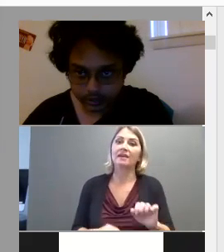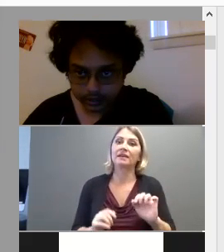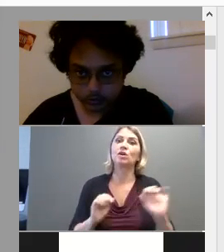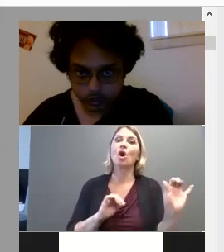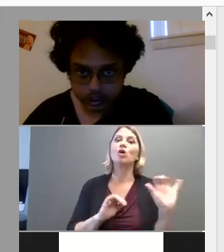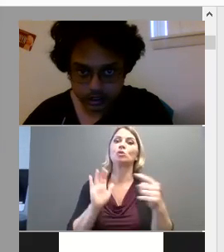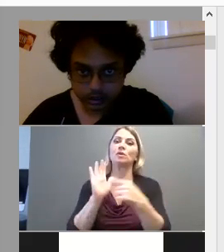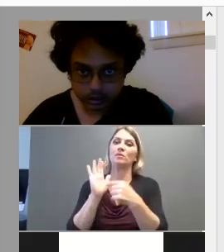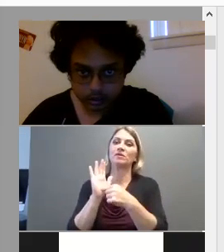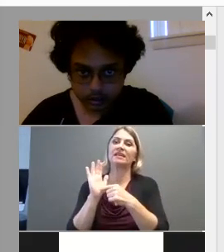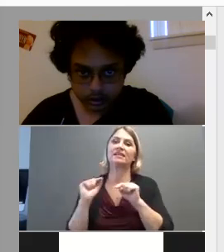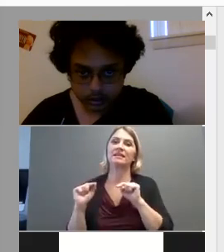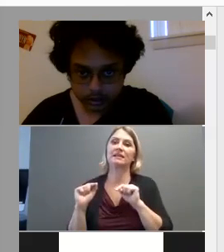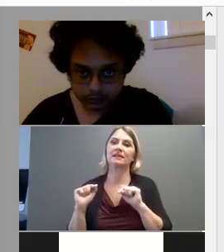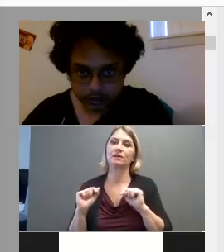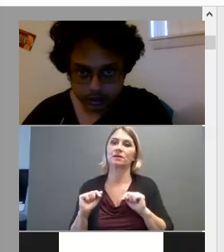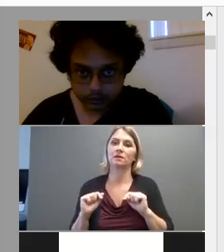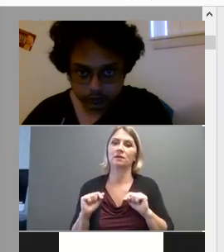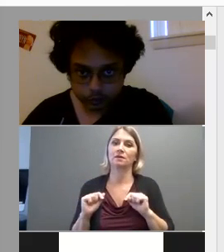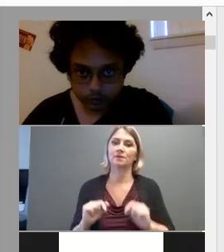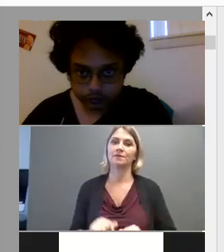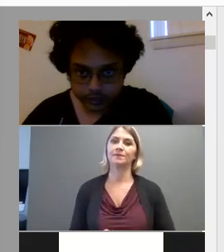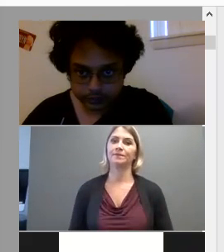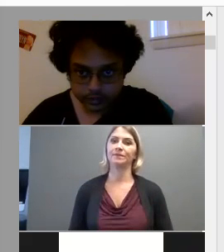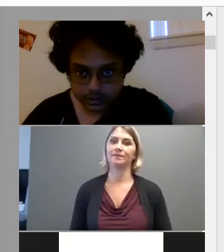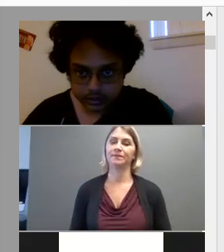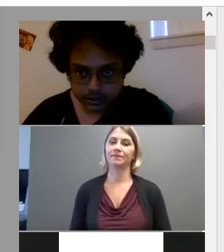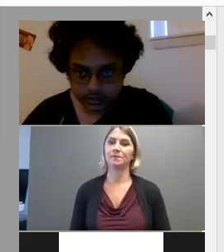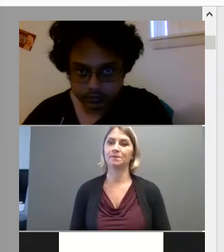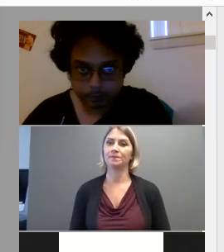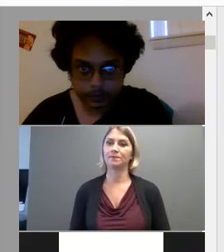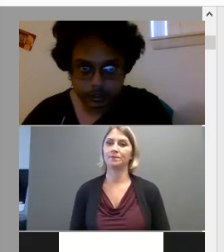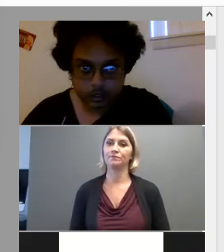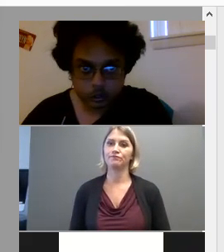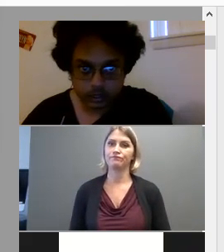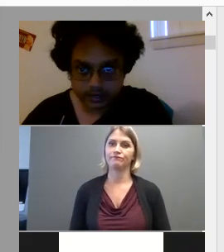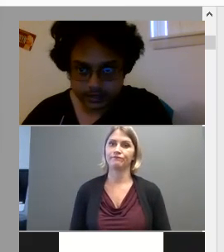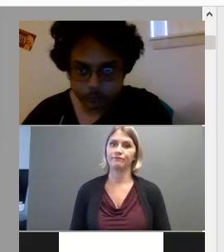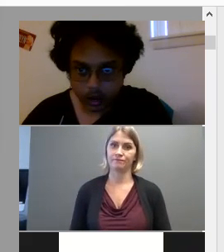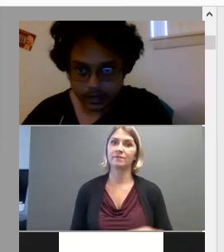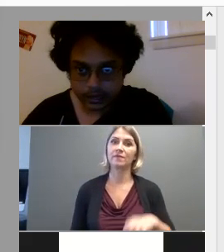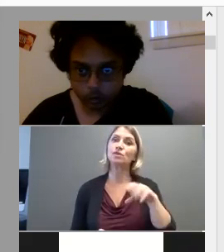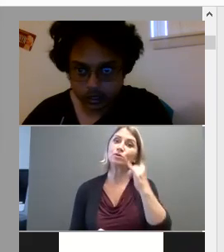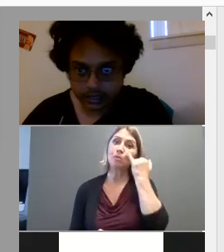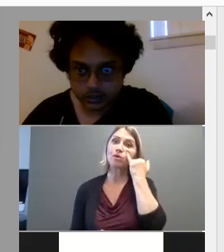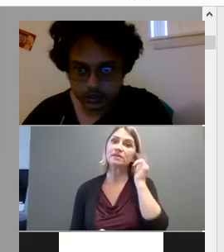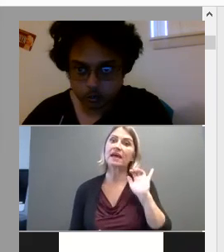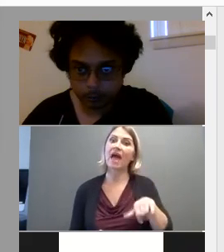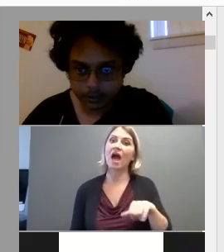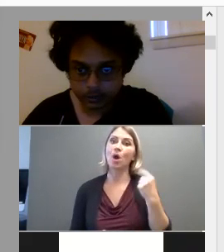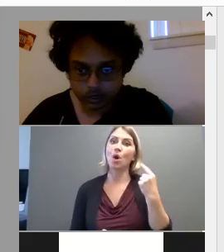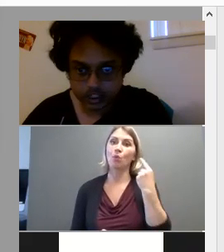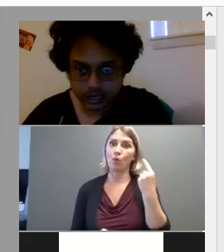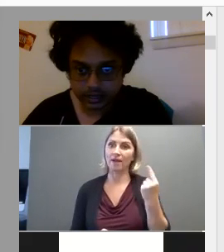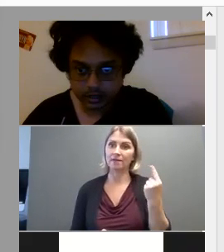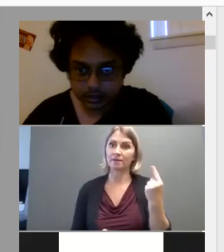let's say 1 has 1 child, and then I have 3, 4, 5, 6, and 7. So let's say that 1 only has this